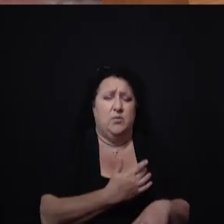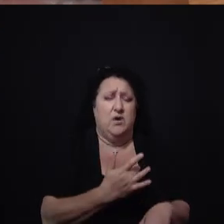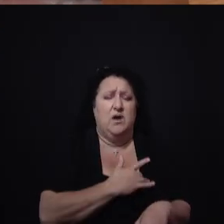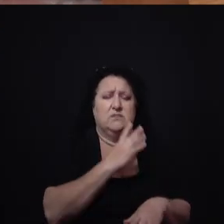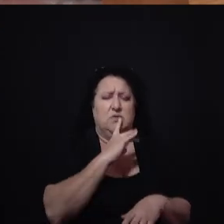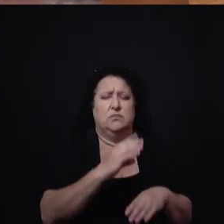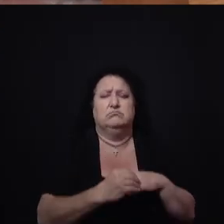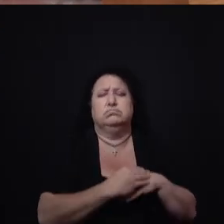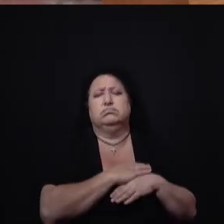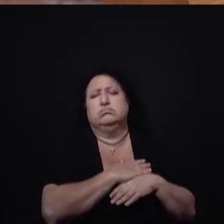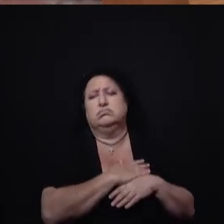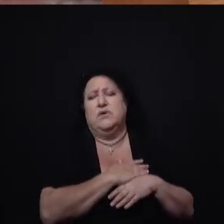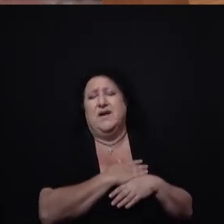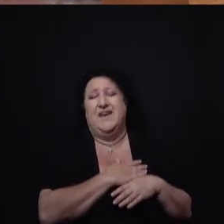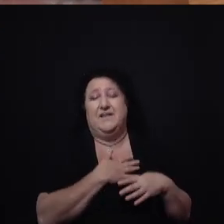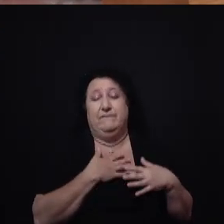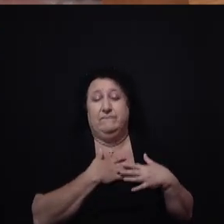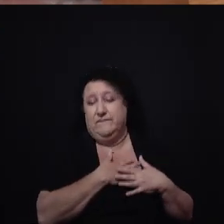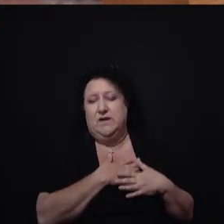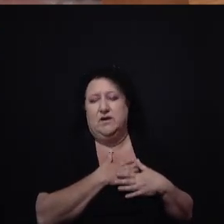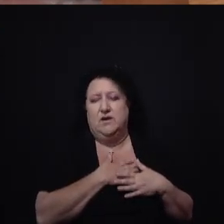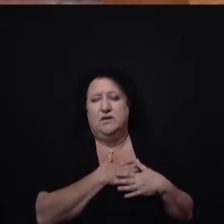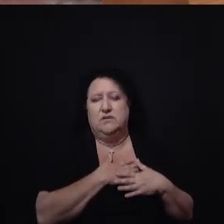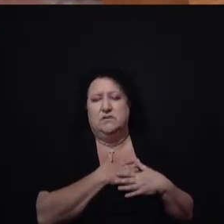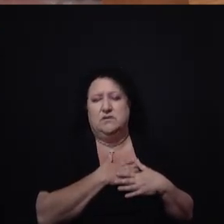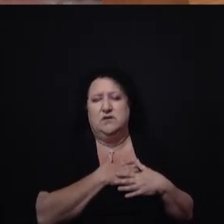fear, that you would